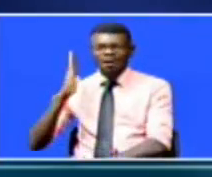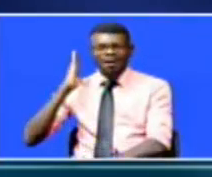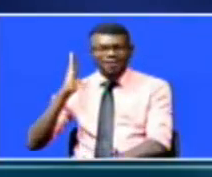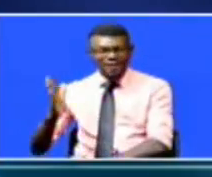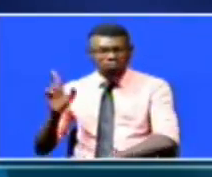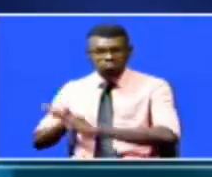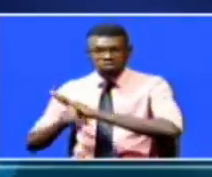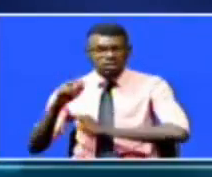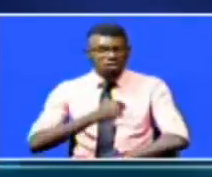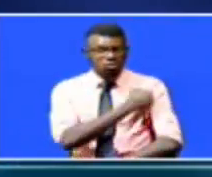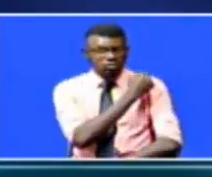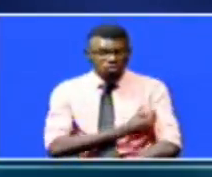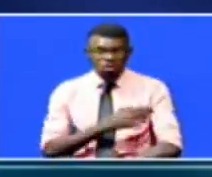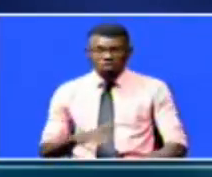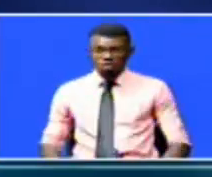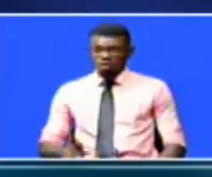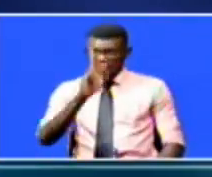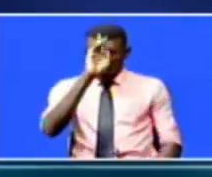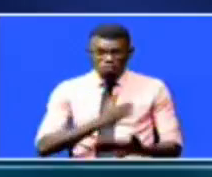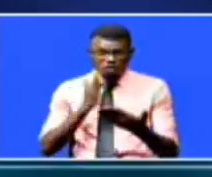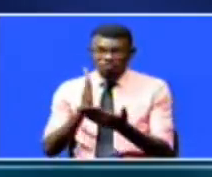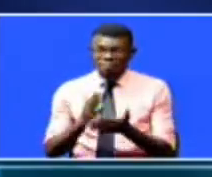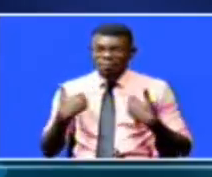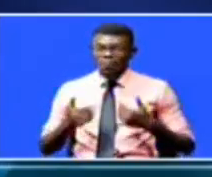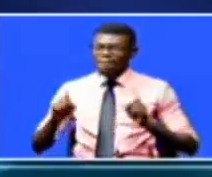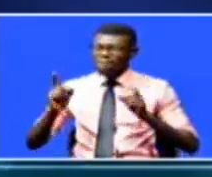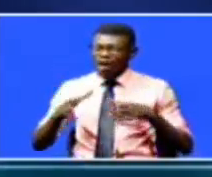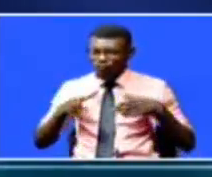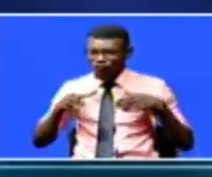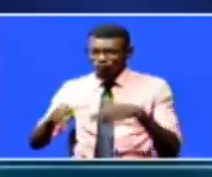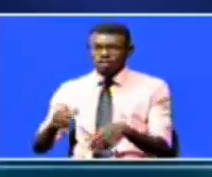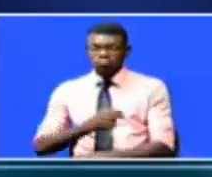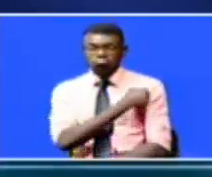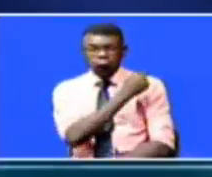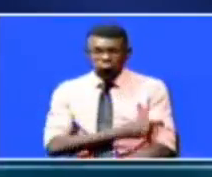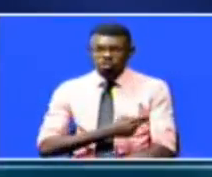Police confirmed that the suspect will be taken into forceful quarantine at Lodwar KMTC.